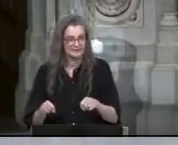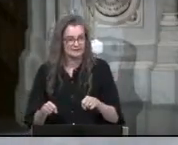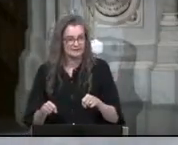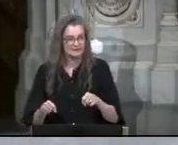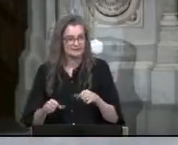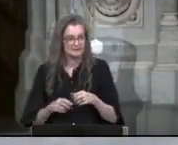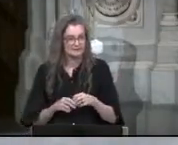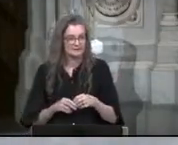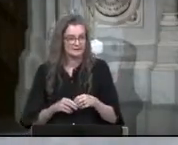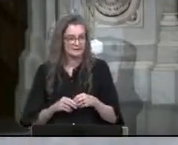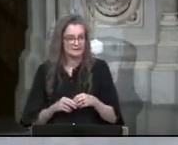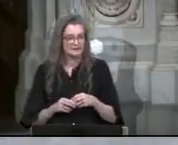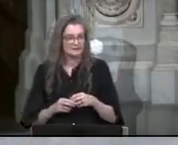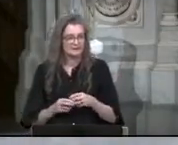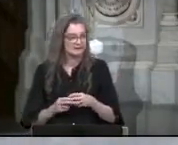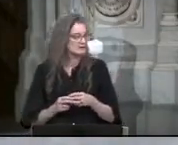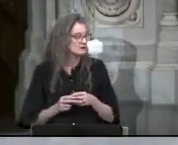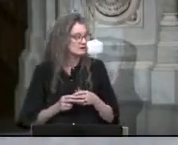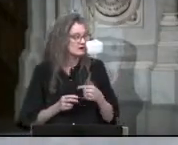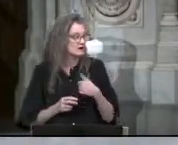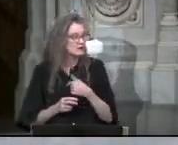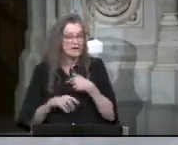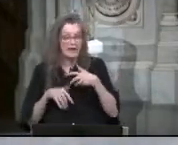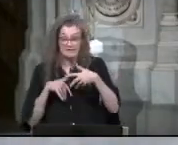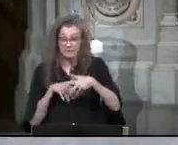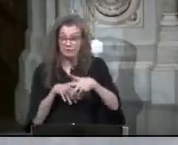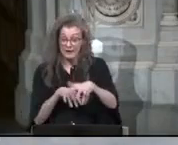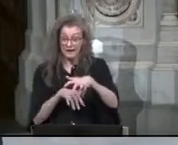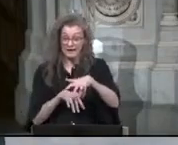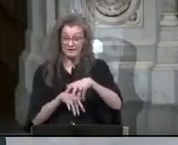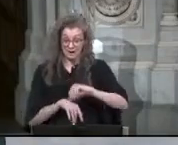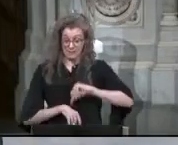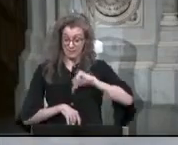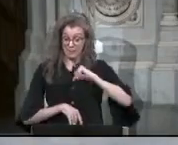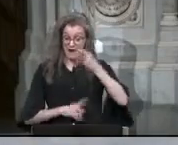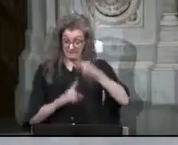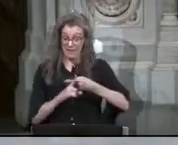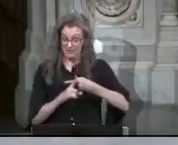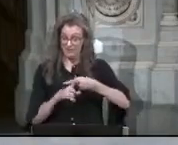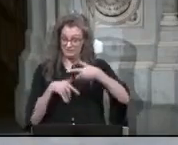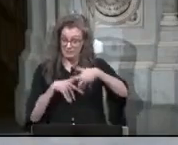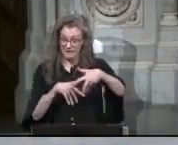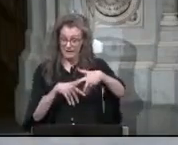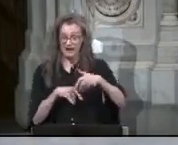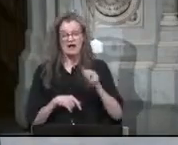why we have a parade coming up.